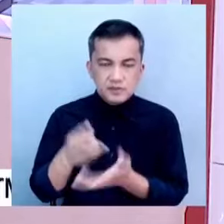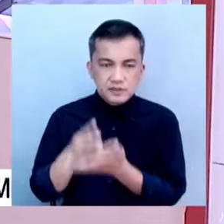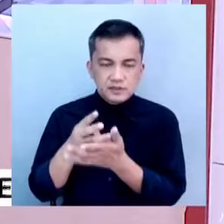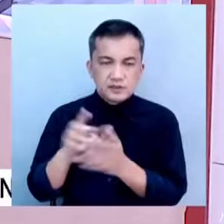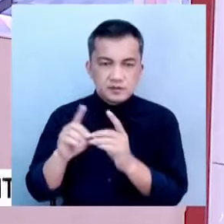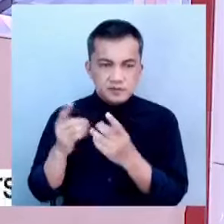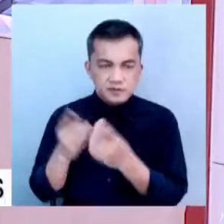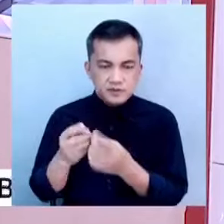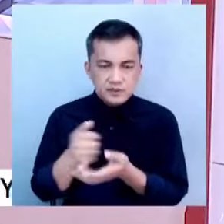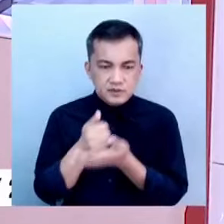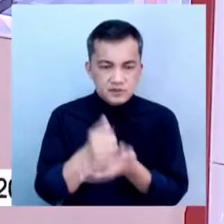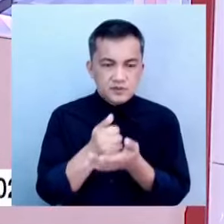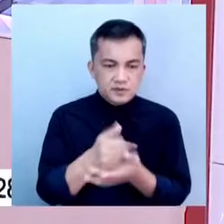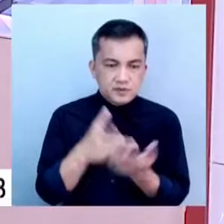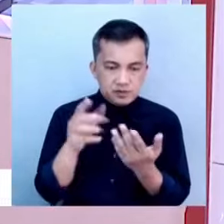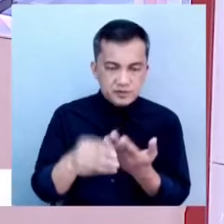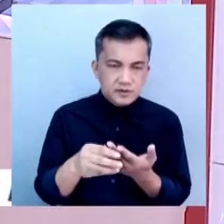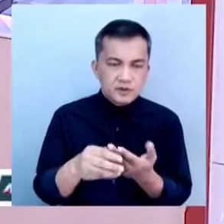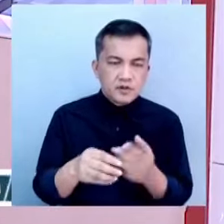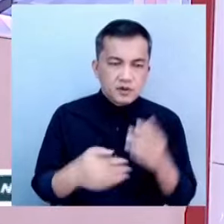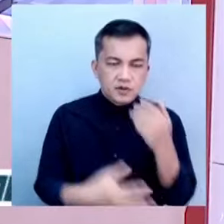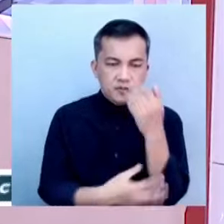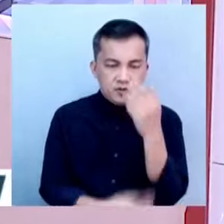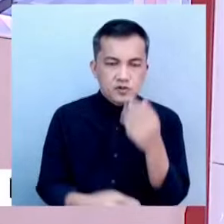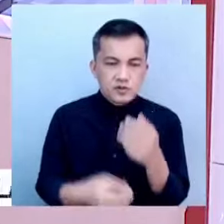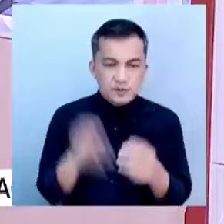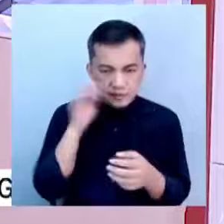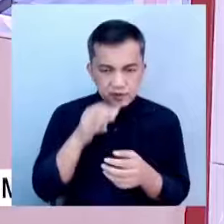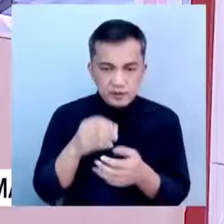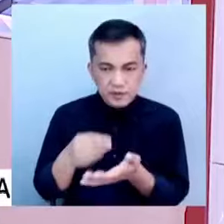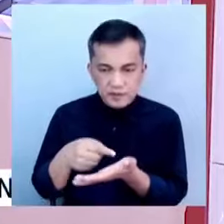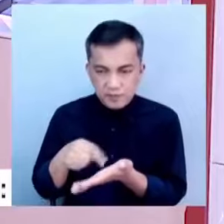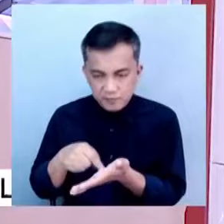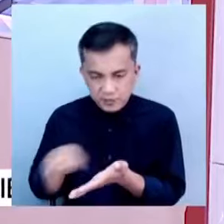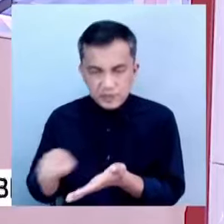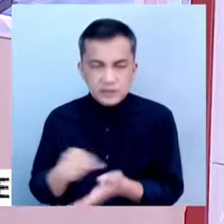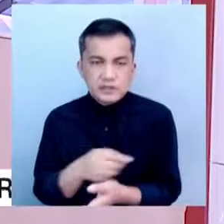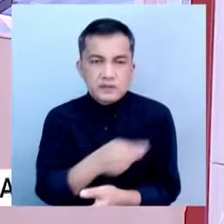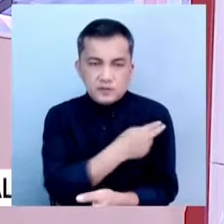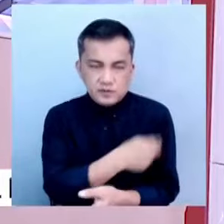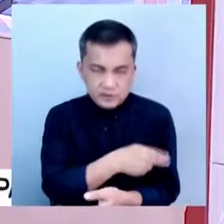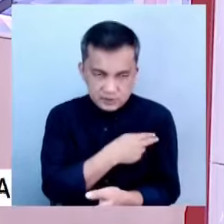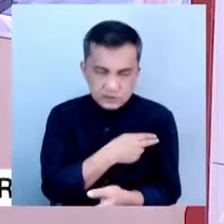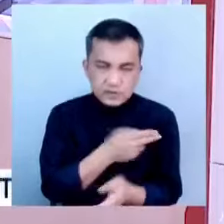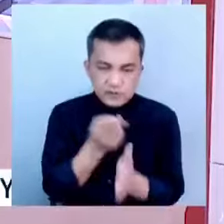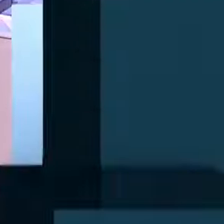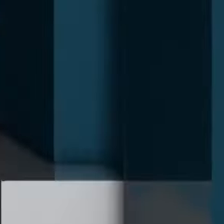helps poor Filipinos pay for medical and funeral expenses. Jervis Manahan with the details.